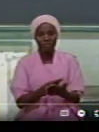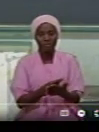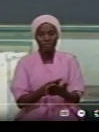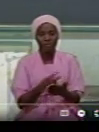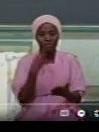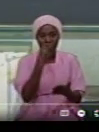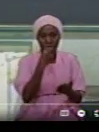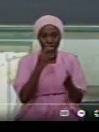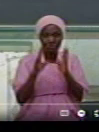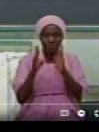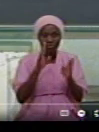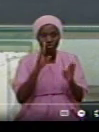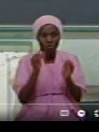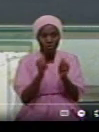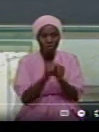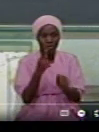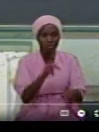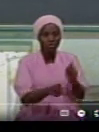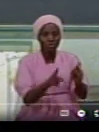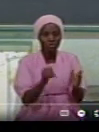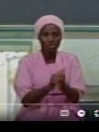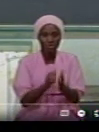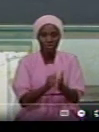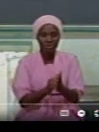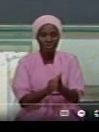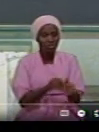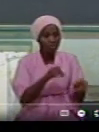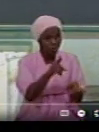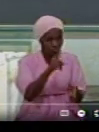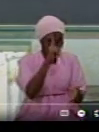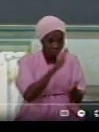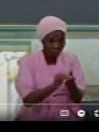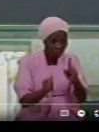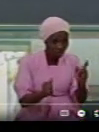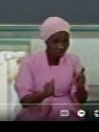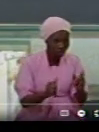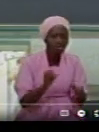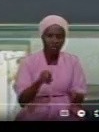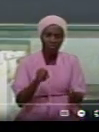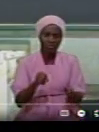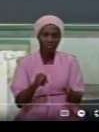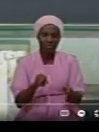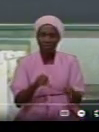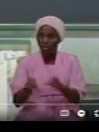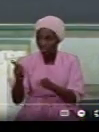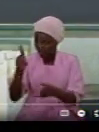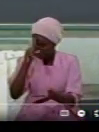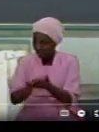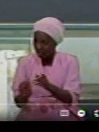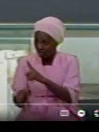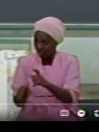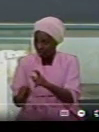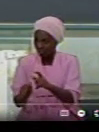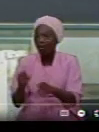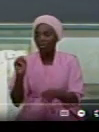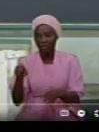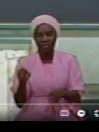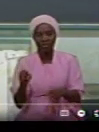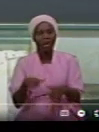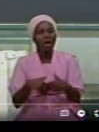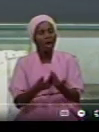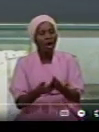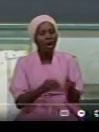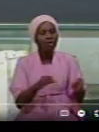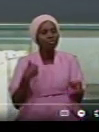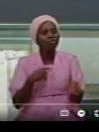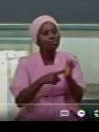do you believe? Yes, I believe. Do you believe? Yes, I believe. How do we show our faith? How do we demonstrate our faith?